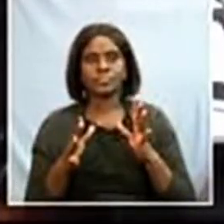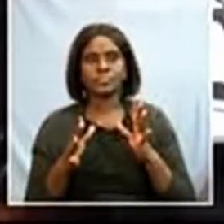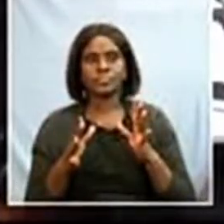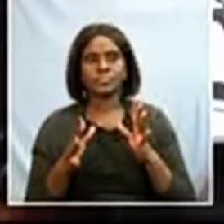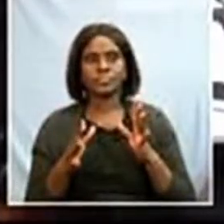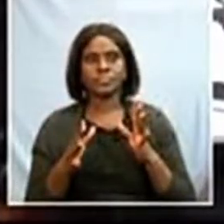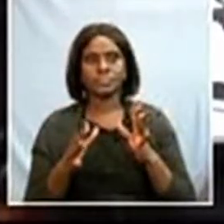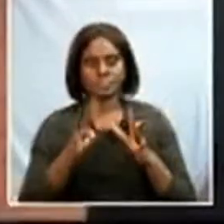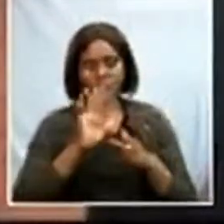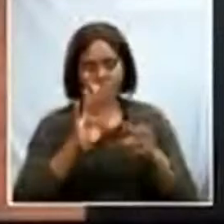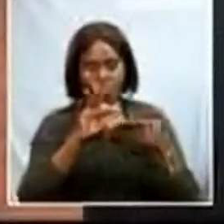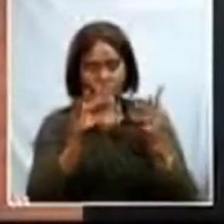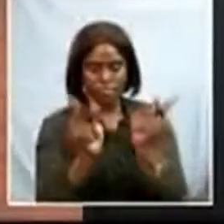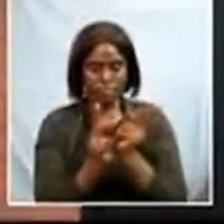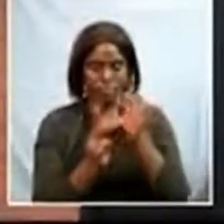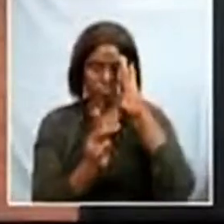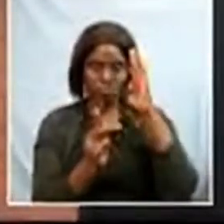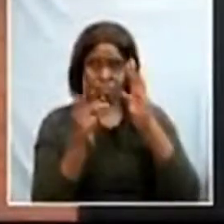what is your position, sir?